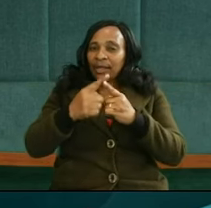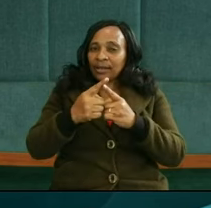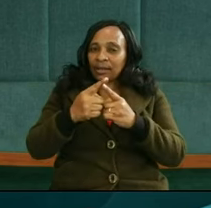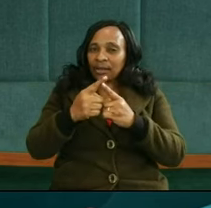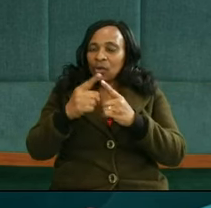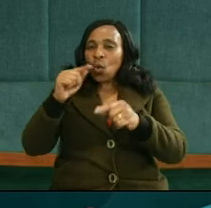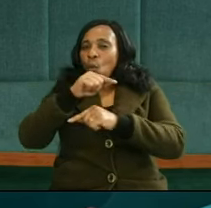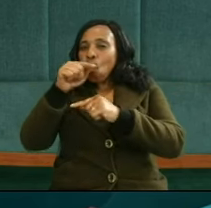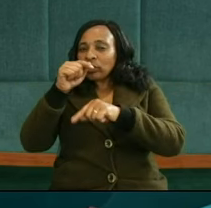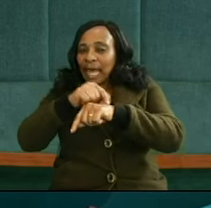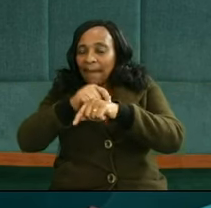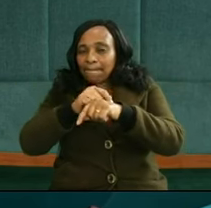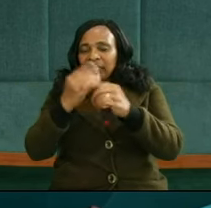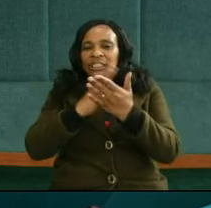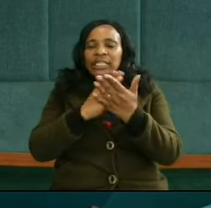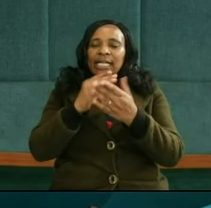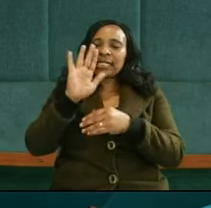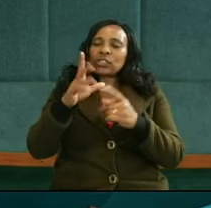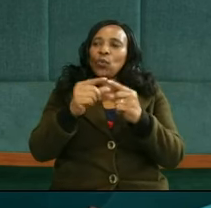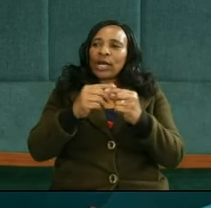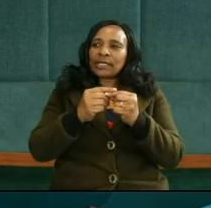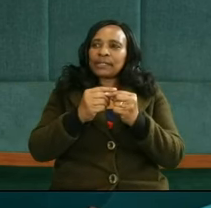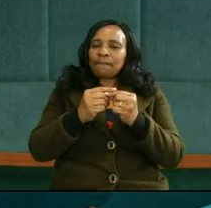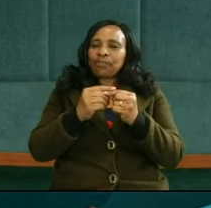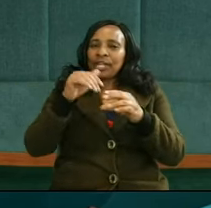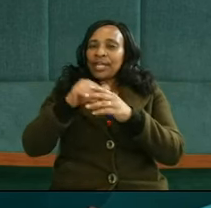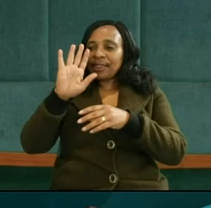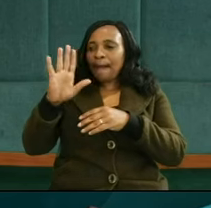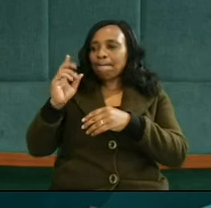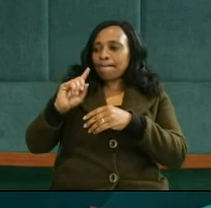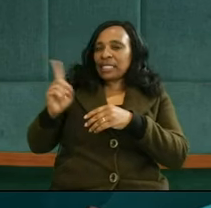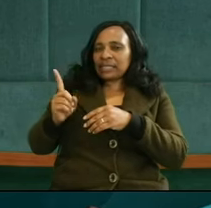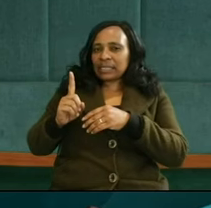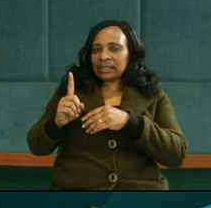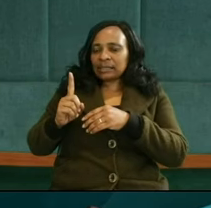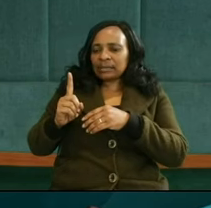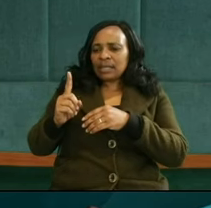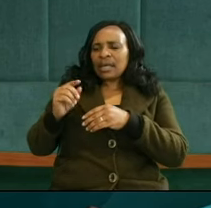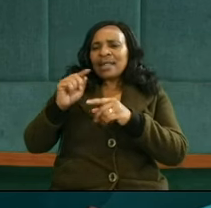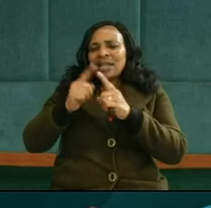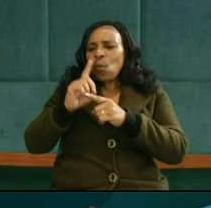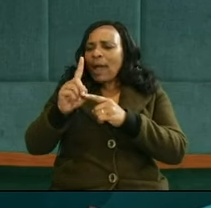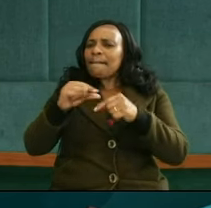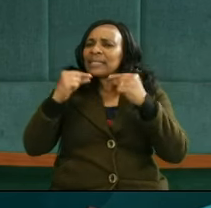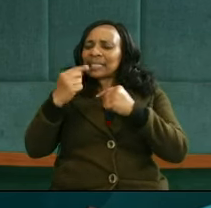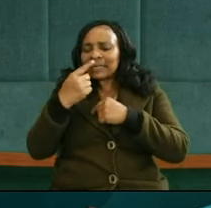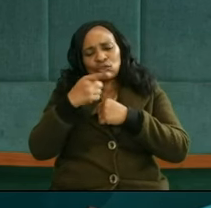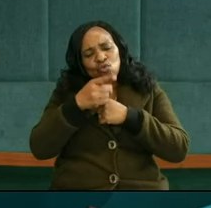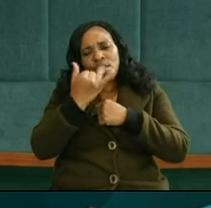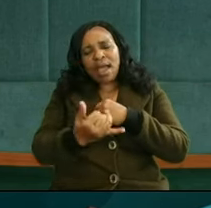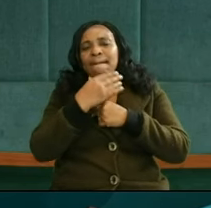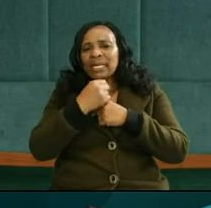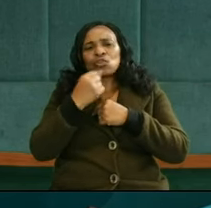when he shared this idea at a minister's gathering. One pastor retorted, "Young man,